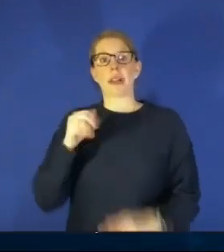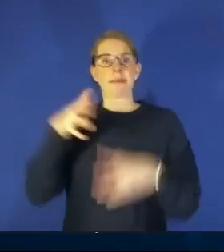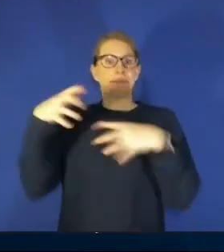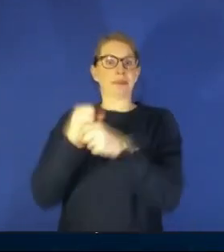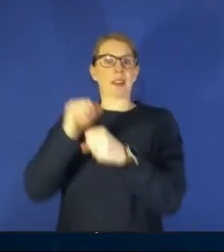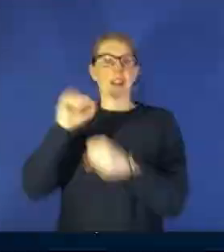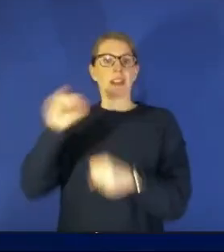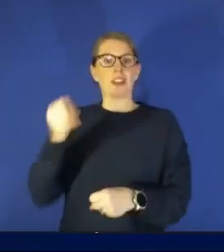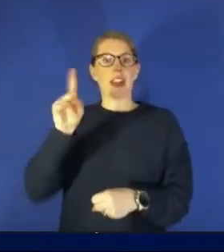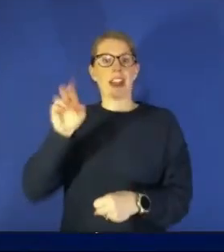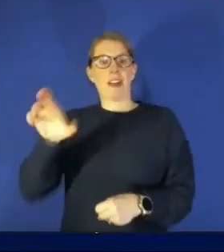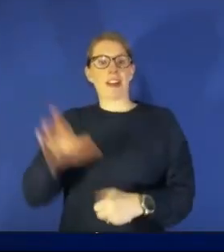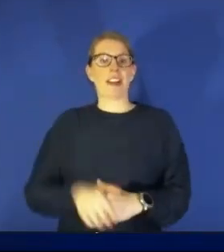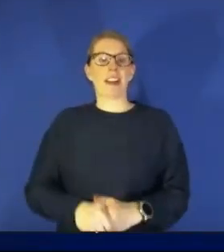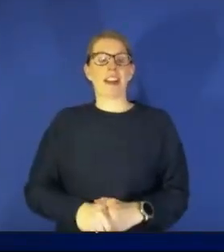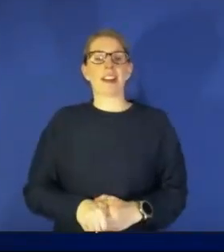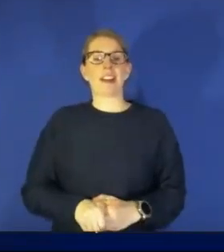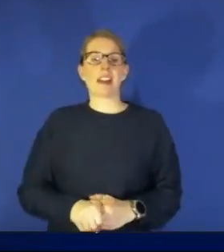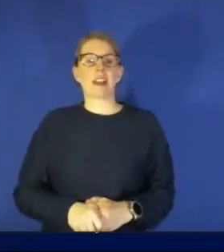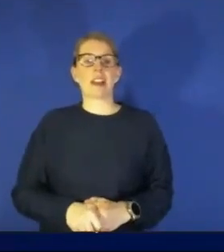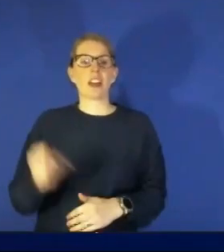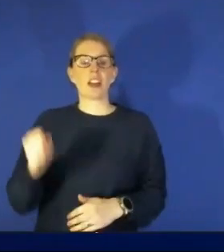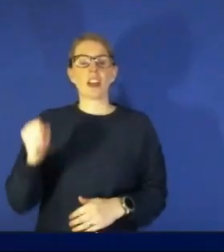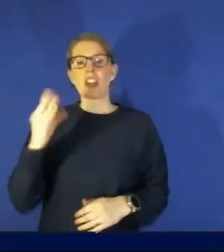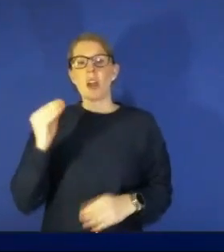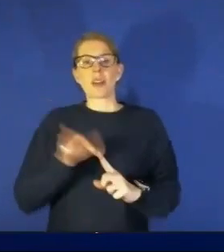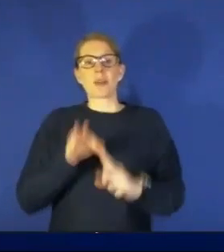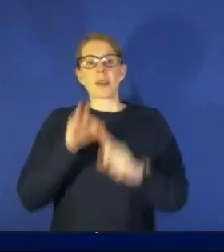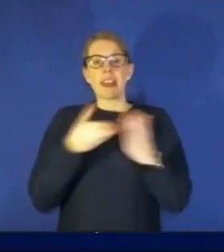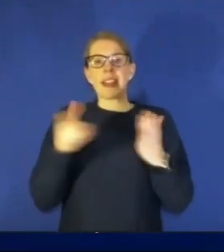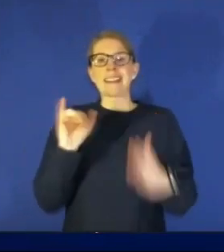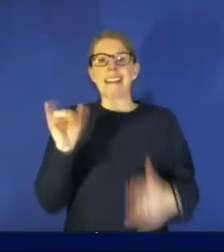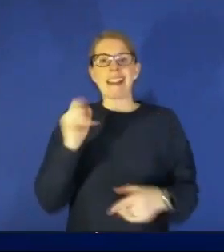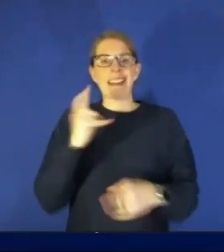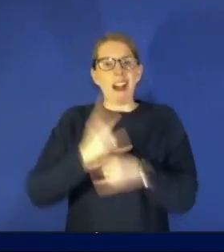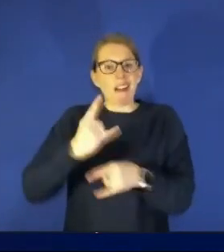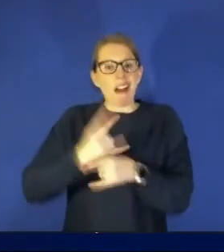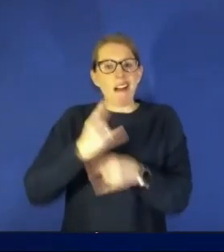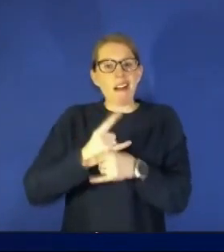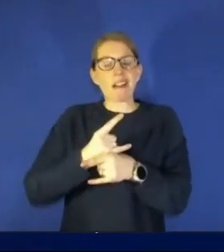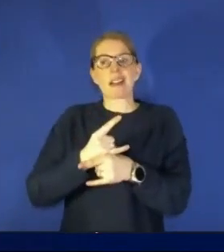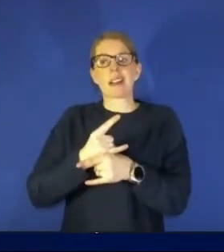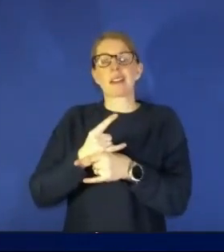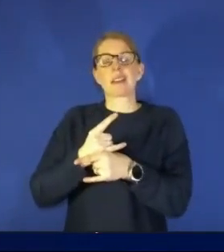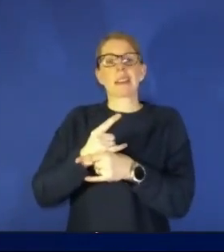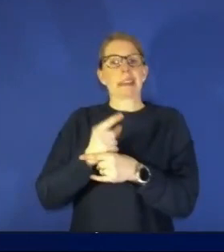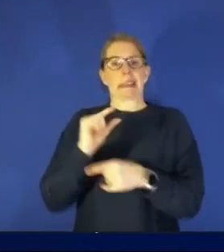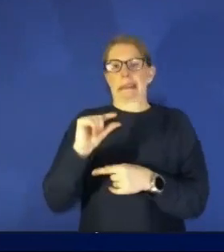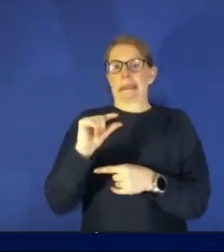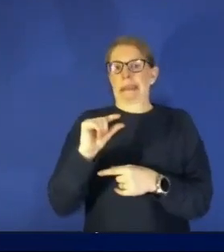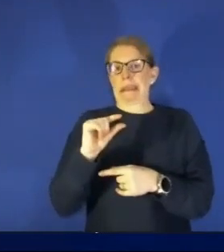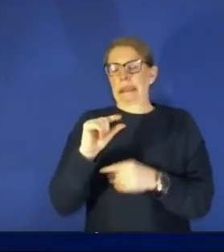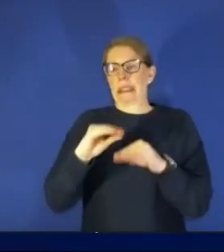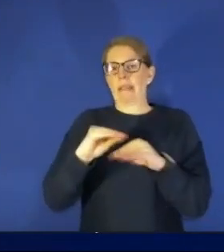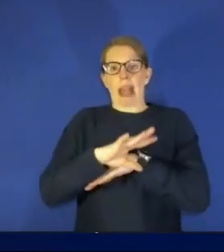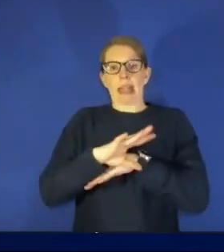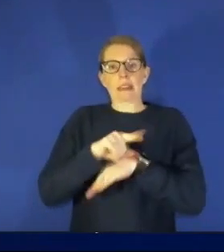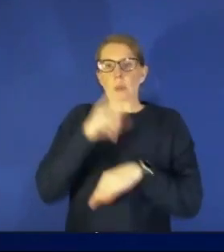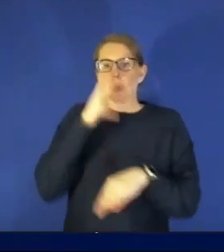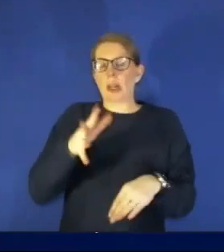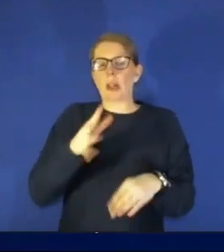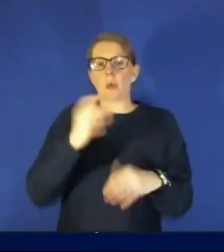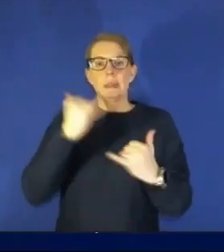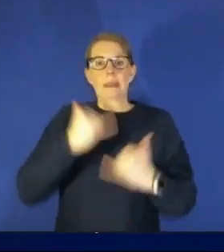years. And so especially things like alcohol, it doesn't take nearly as much alcohol to begin to affect you. It's going to hang around